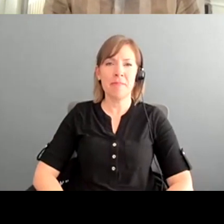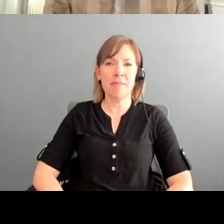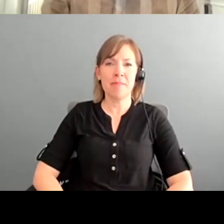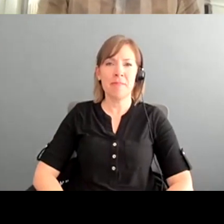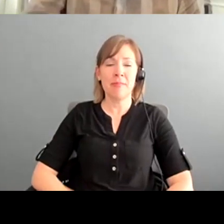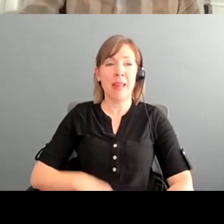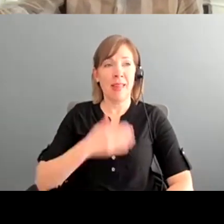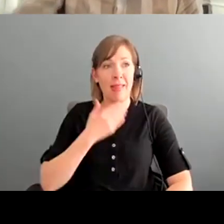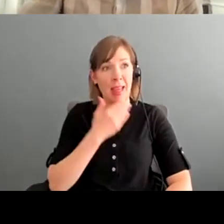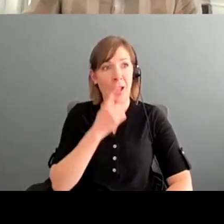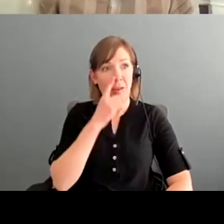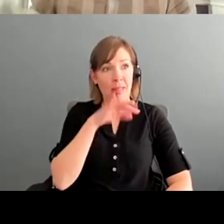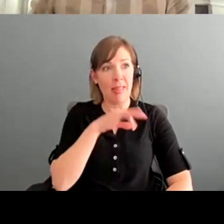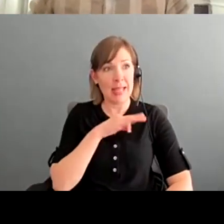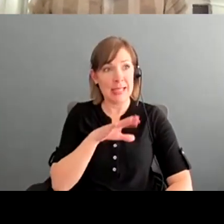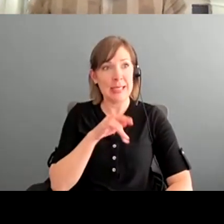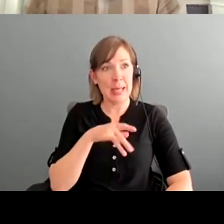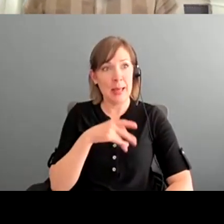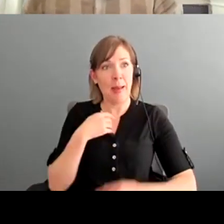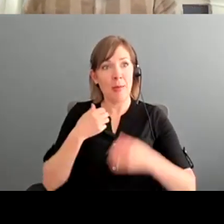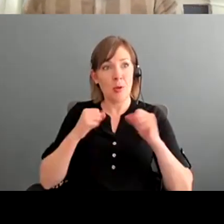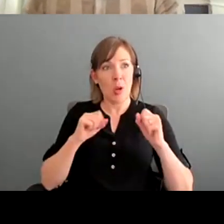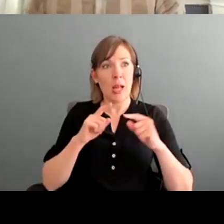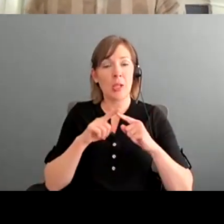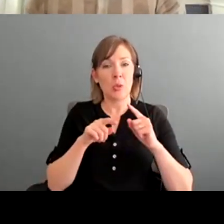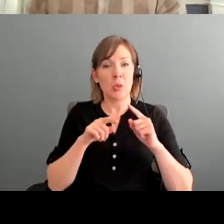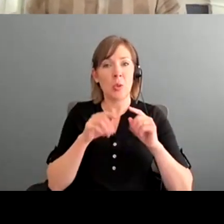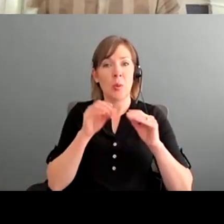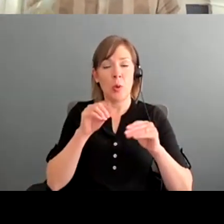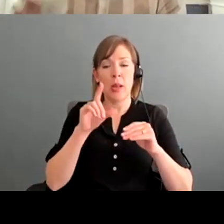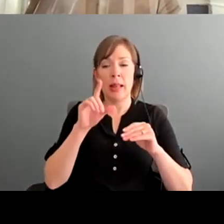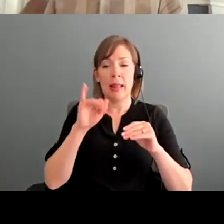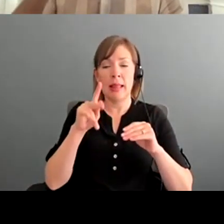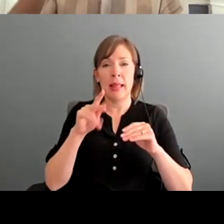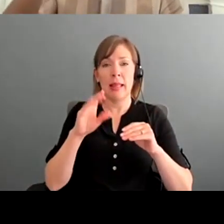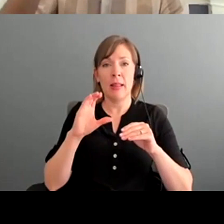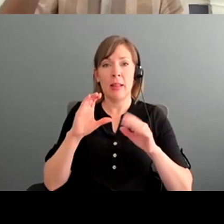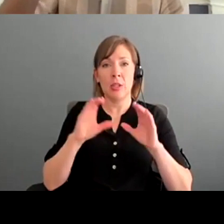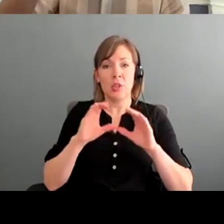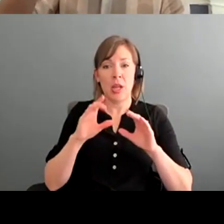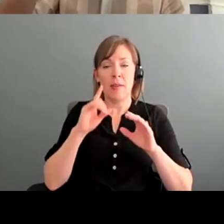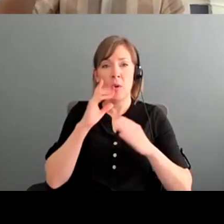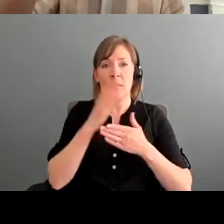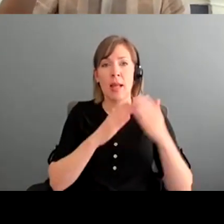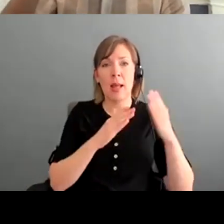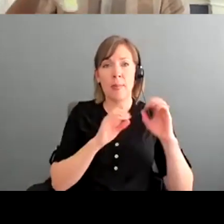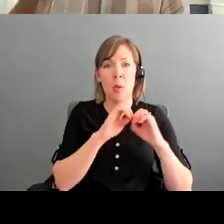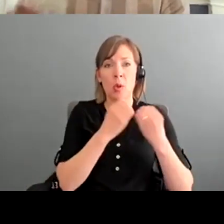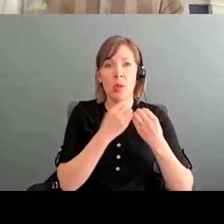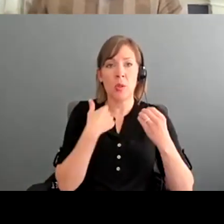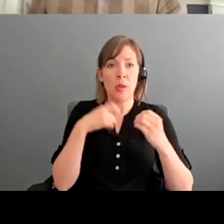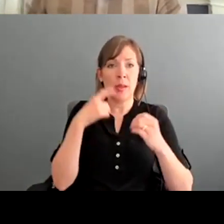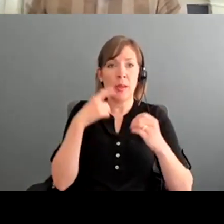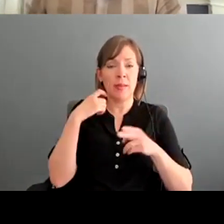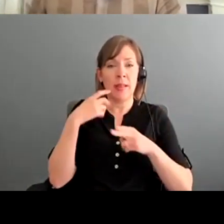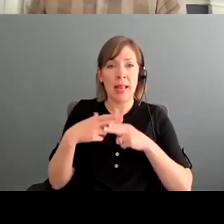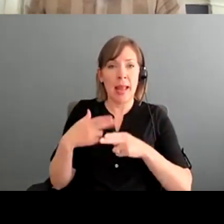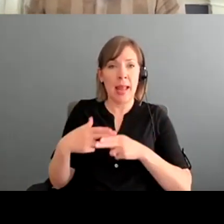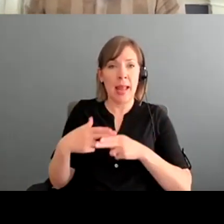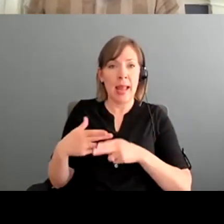Thank you for this tip. I've been trying to post links in the chat to some of the organizations we've named in passing, just